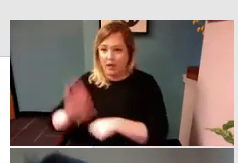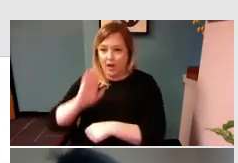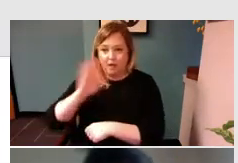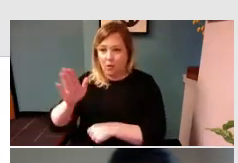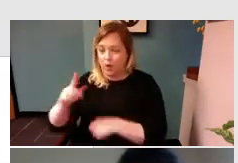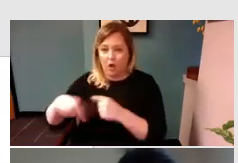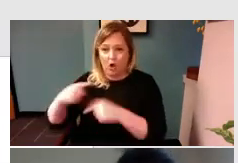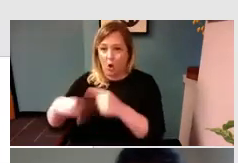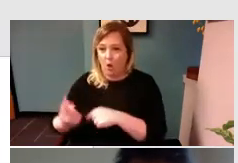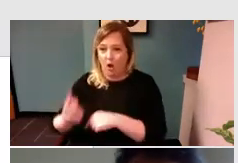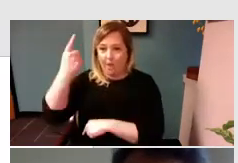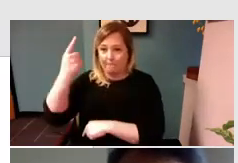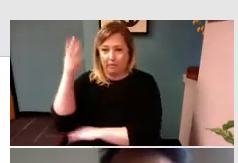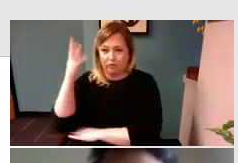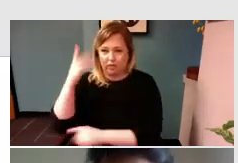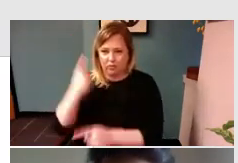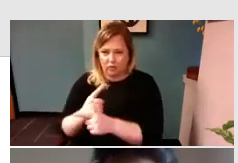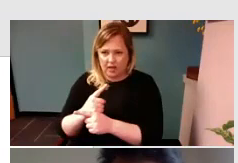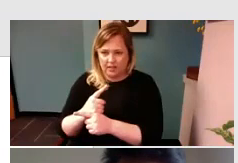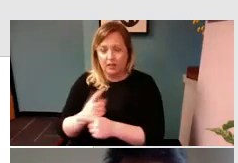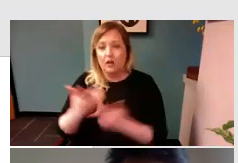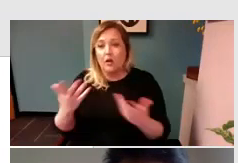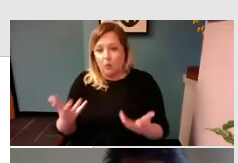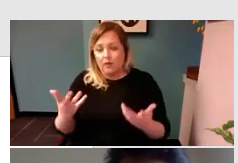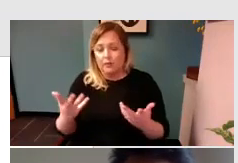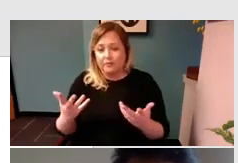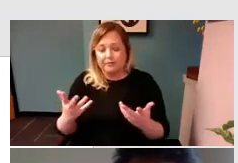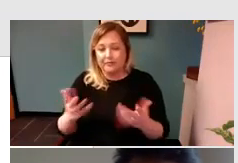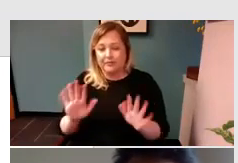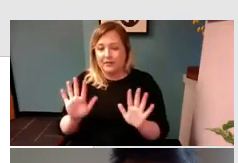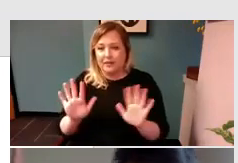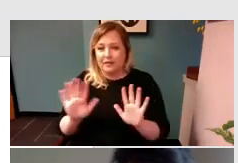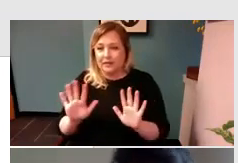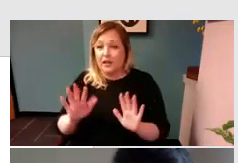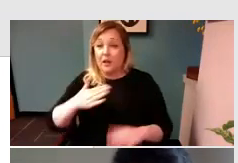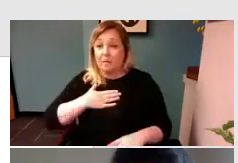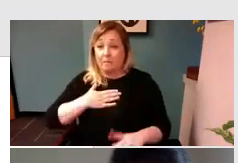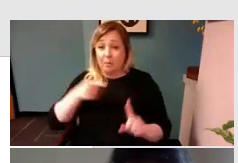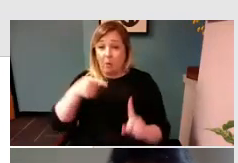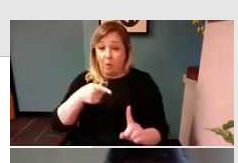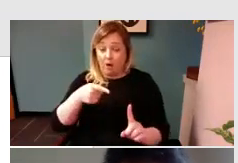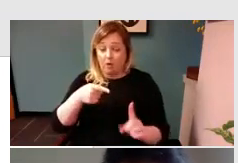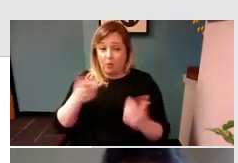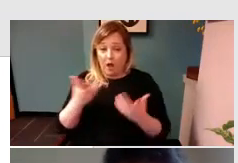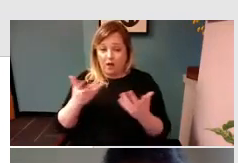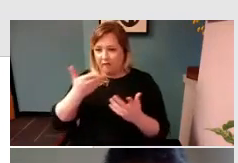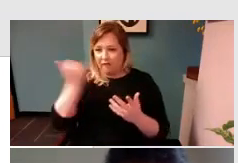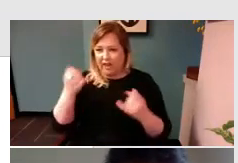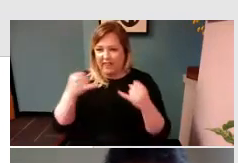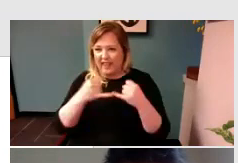Yes, I mean, let's say that my so what I'm asking is, let's say that, forget about the edges for now. Let's say